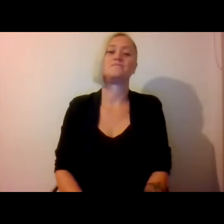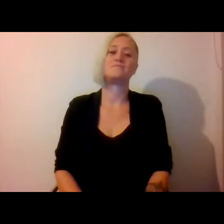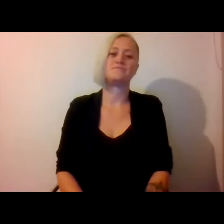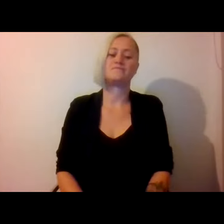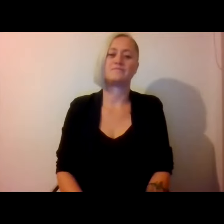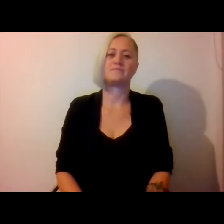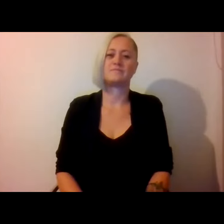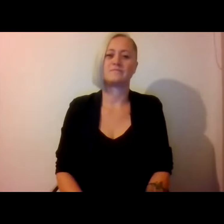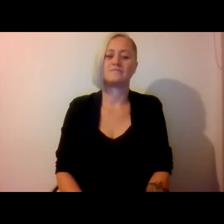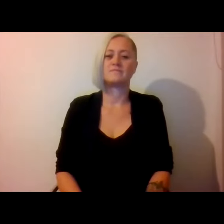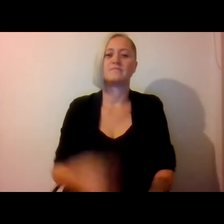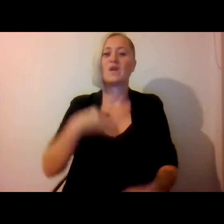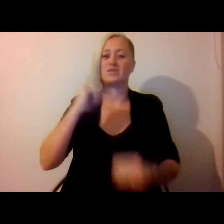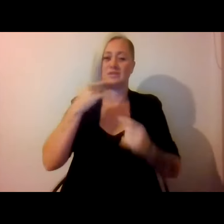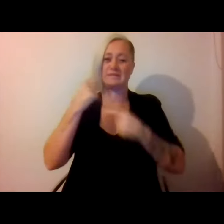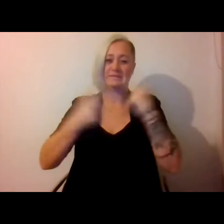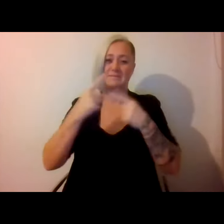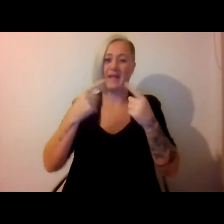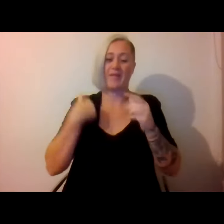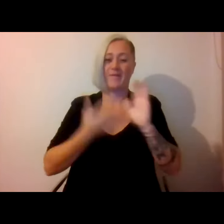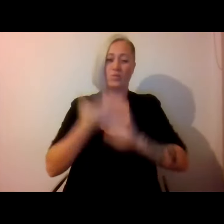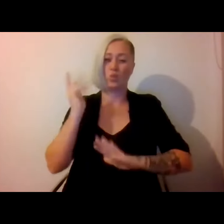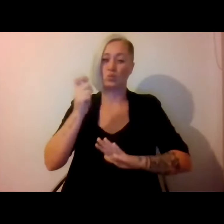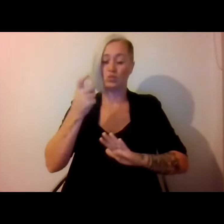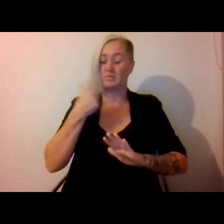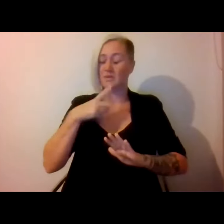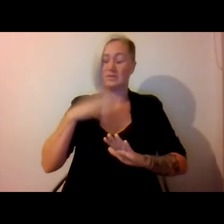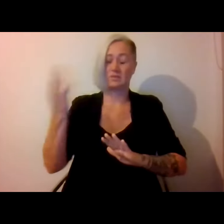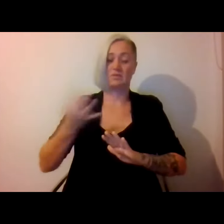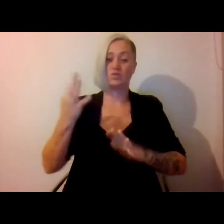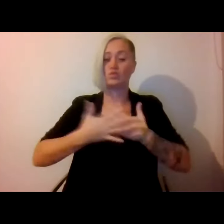yep, no worries. I'll just